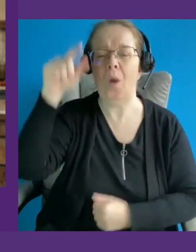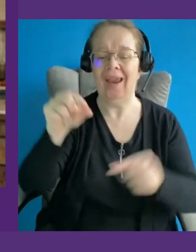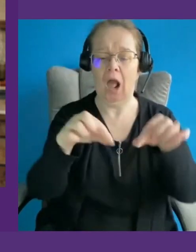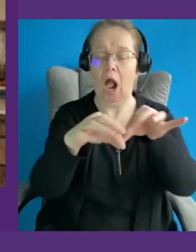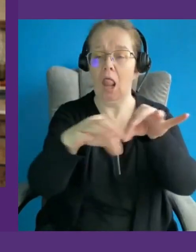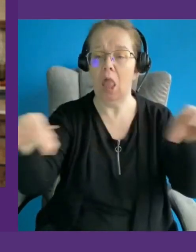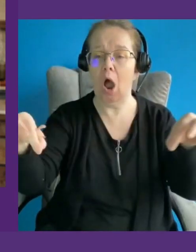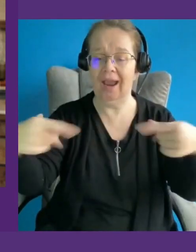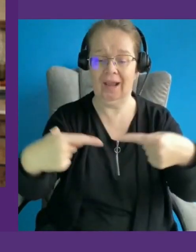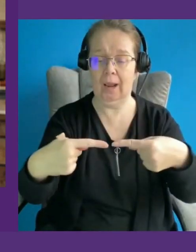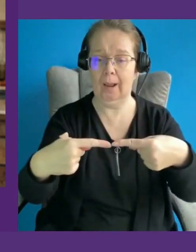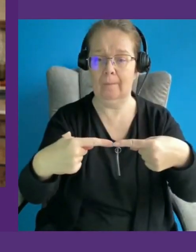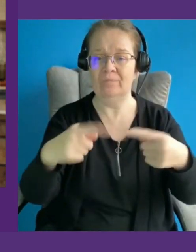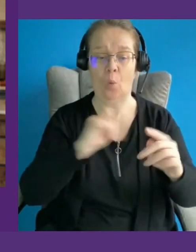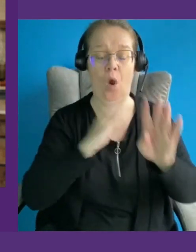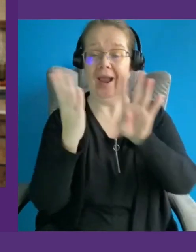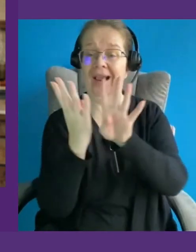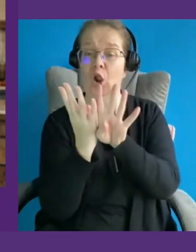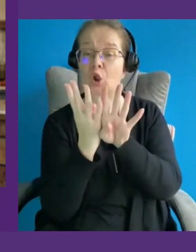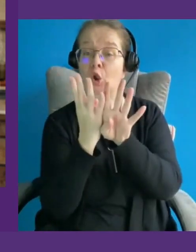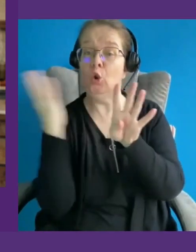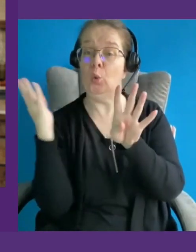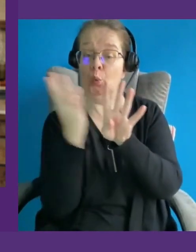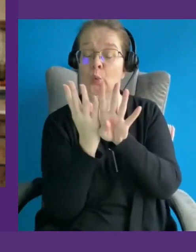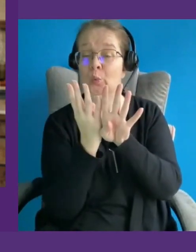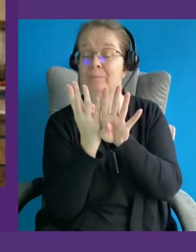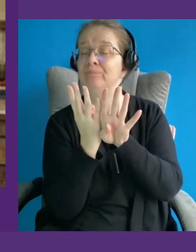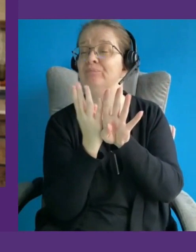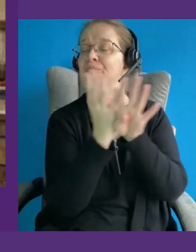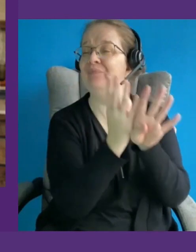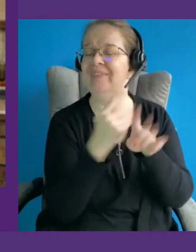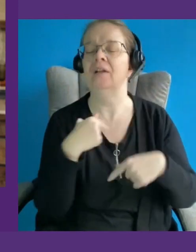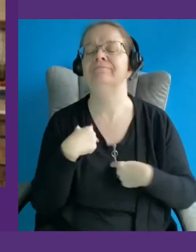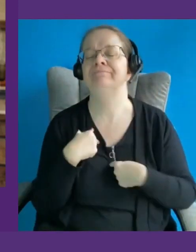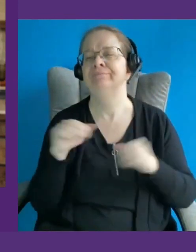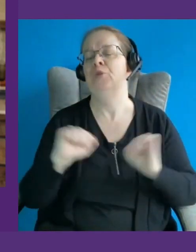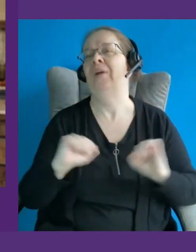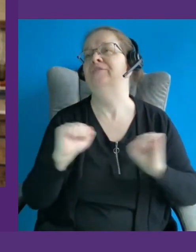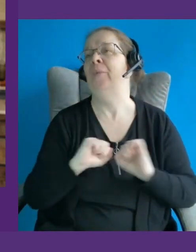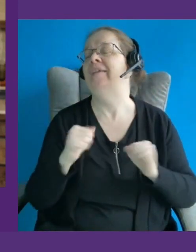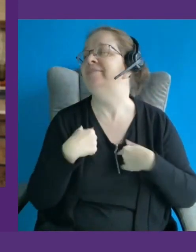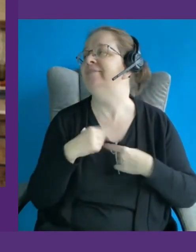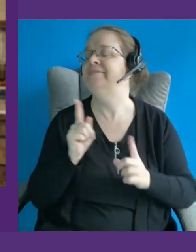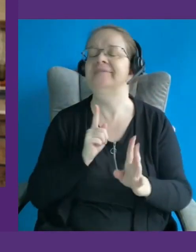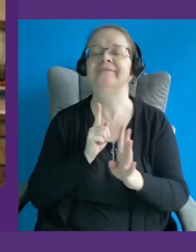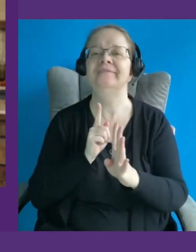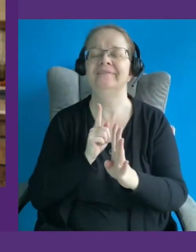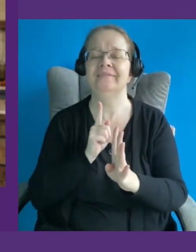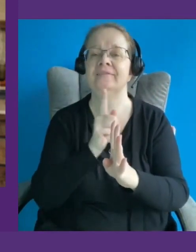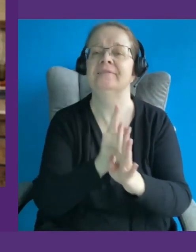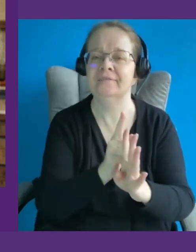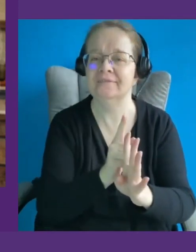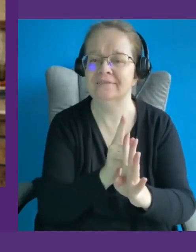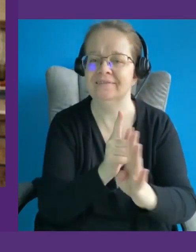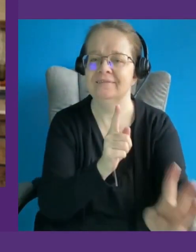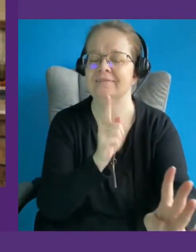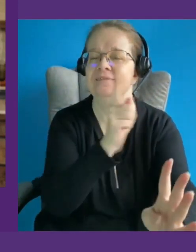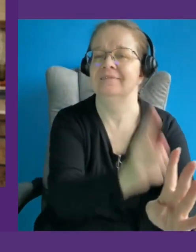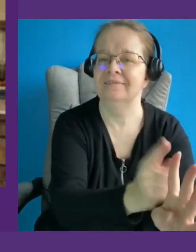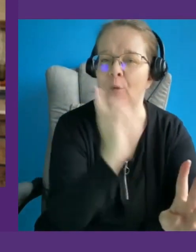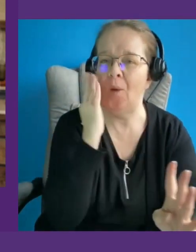was queued up for something, when was it his turn to move forward? But when COVID happened,